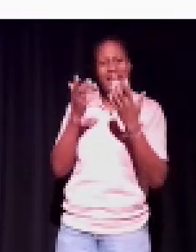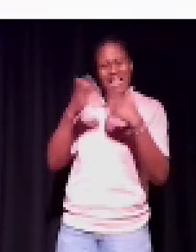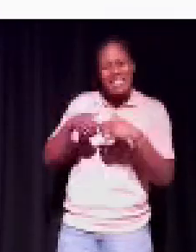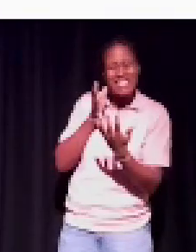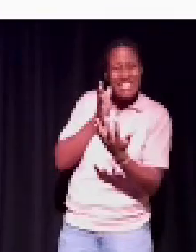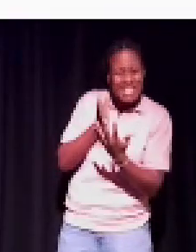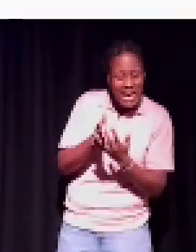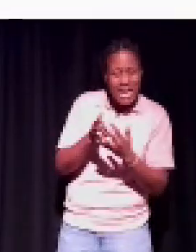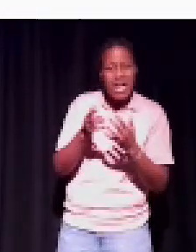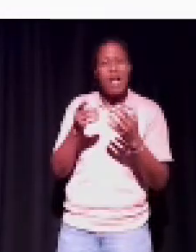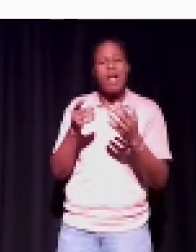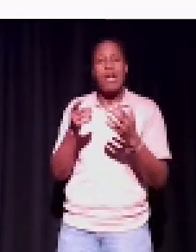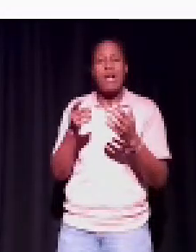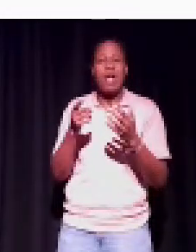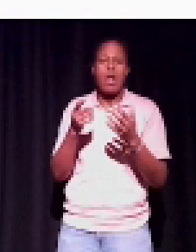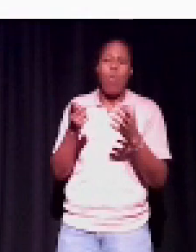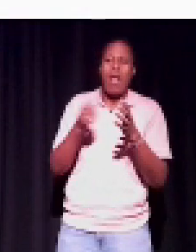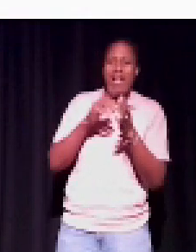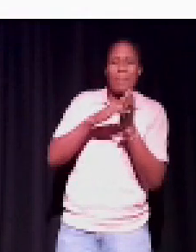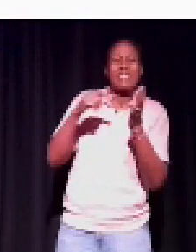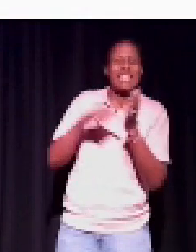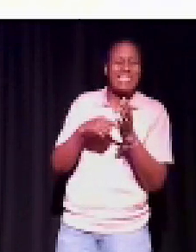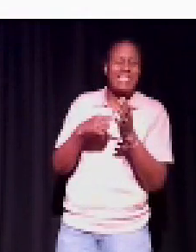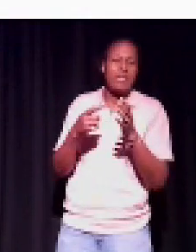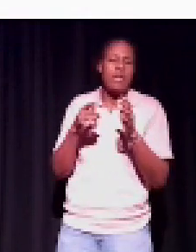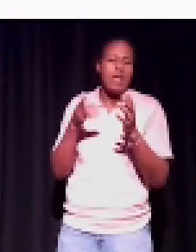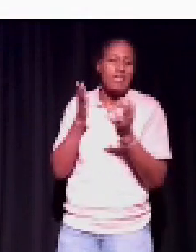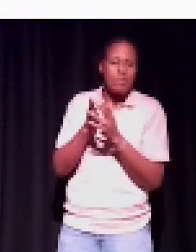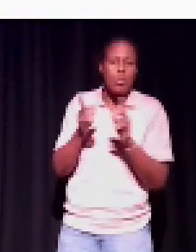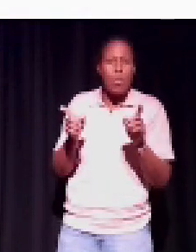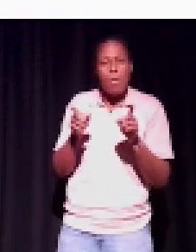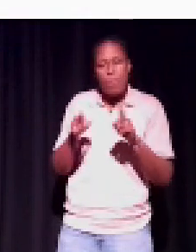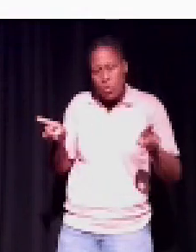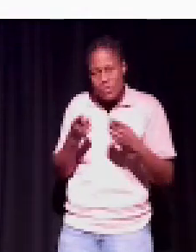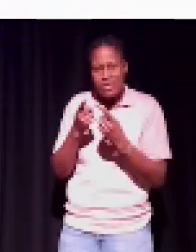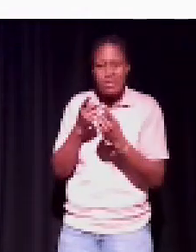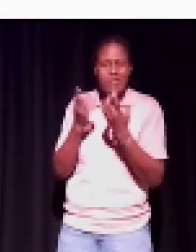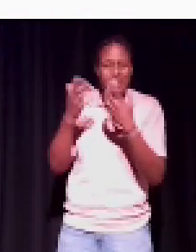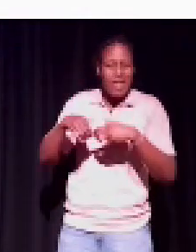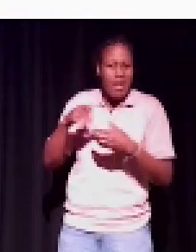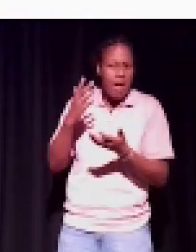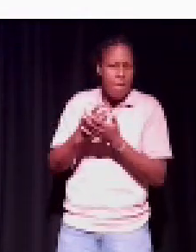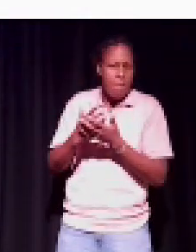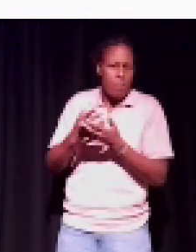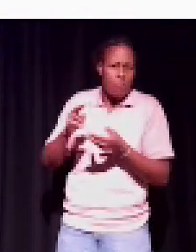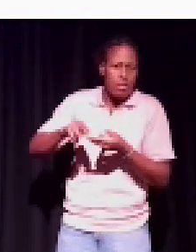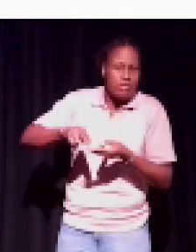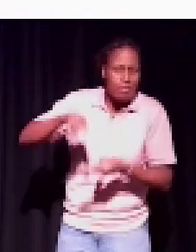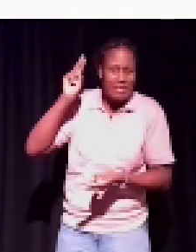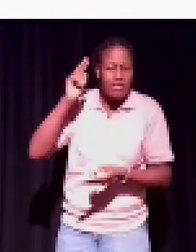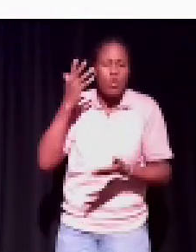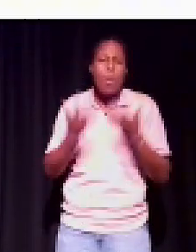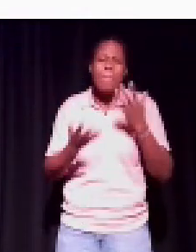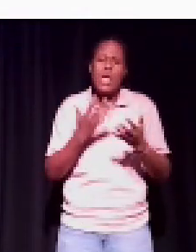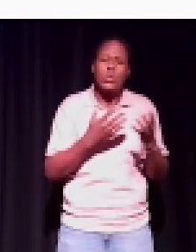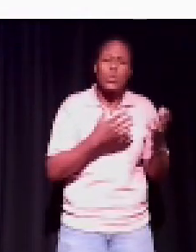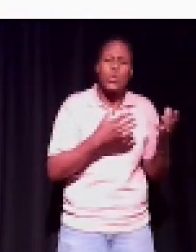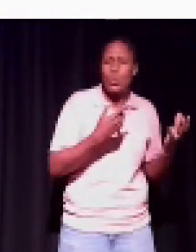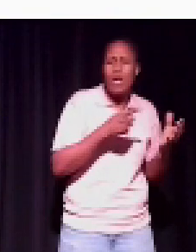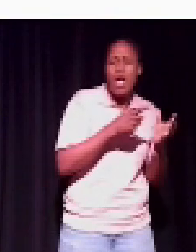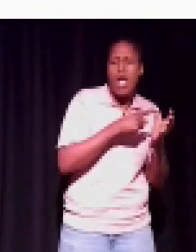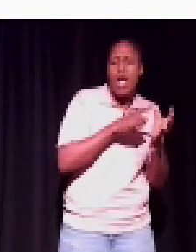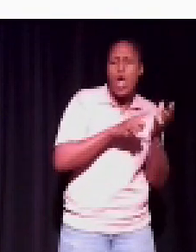accessible music tech are expensive. Quite a lot of the things you buy, they're way more expensive than acoustic instruments, which